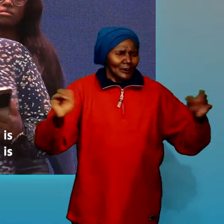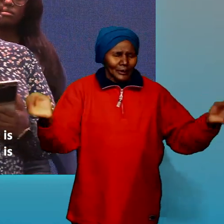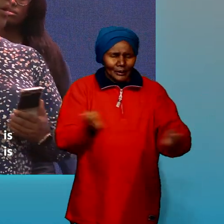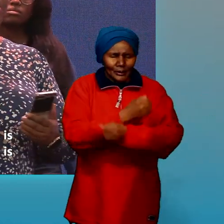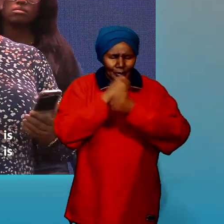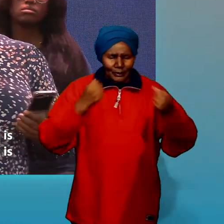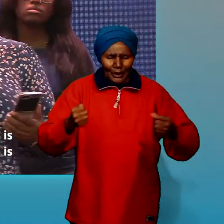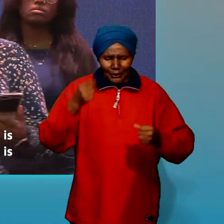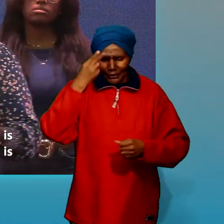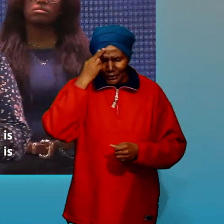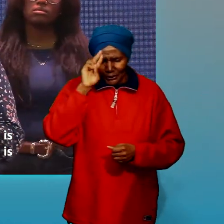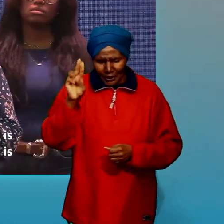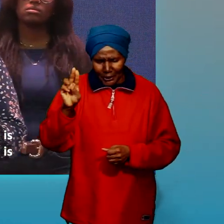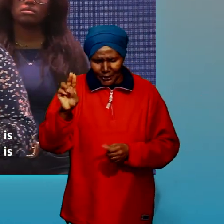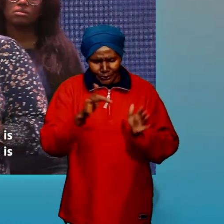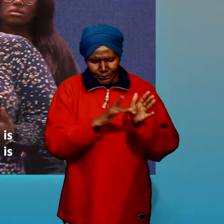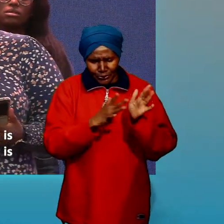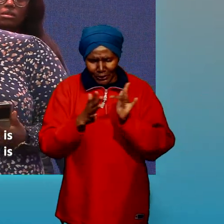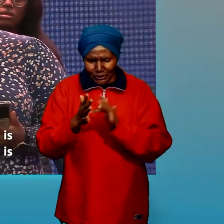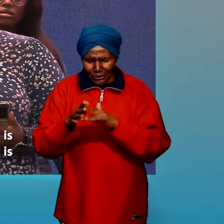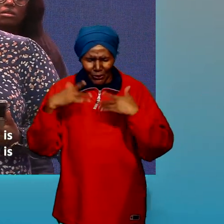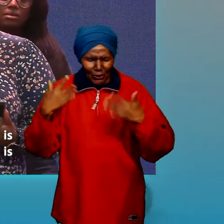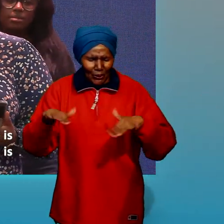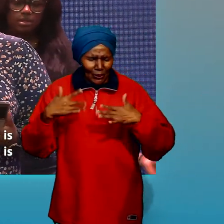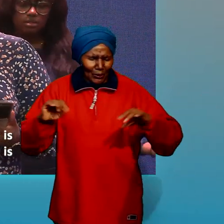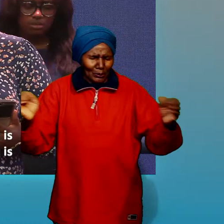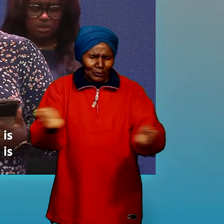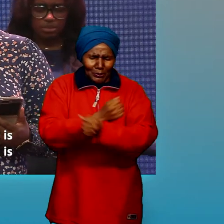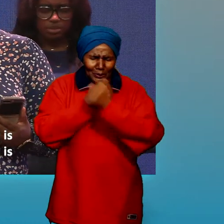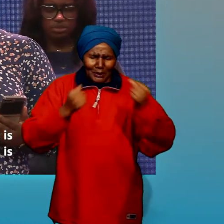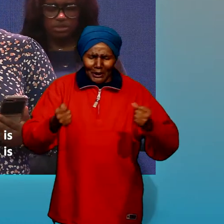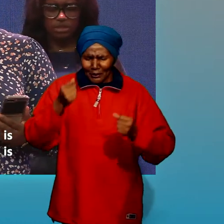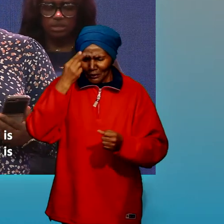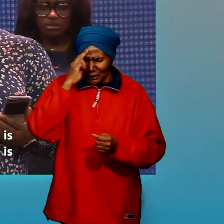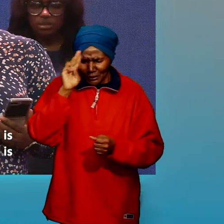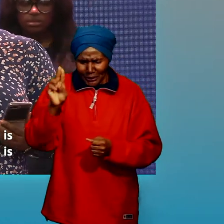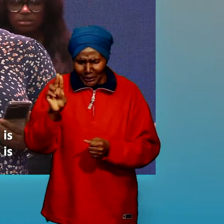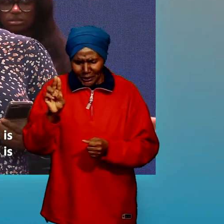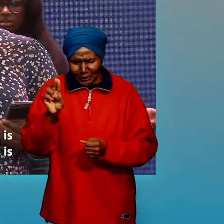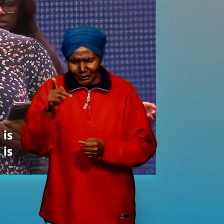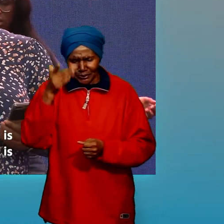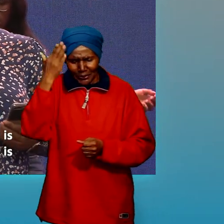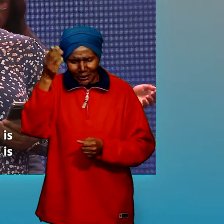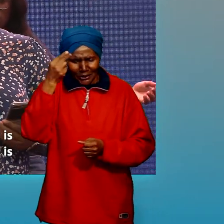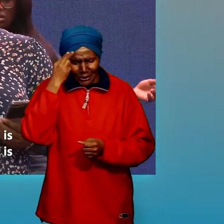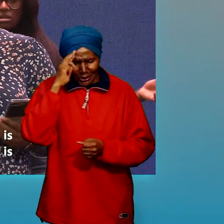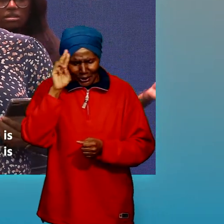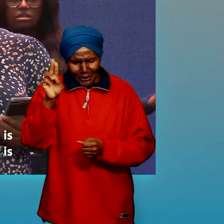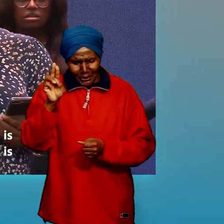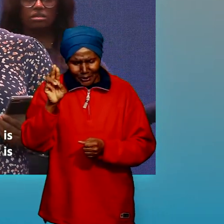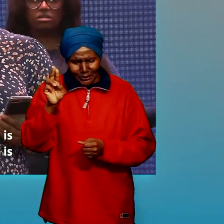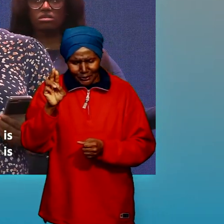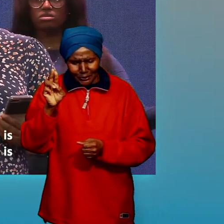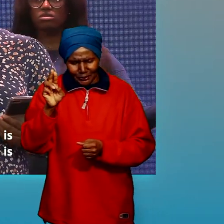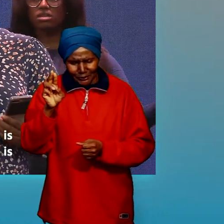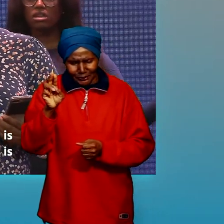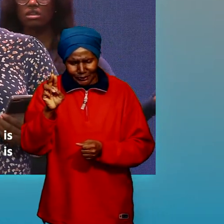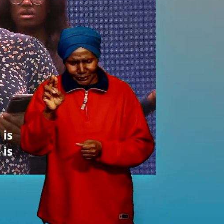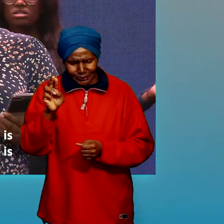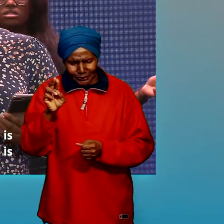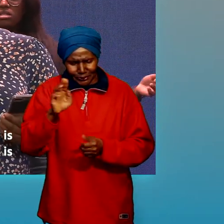name of Jesus. What a powerful name his name is.